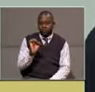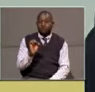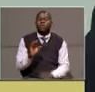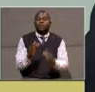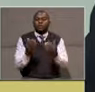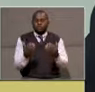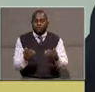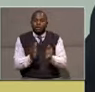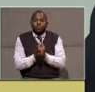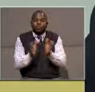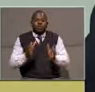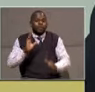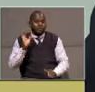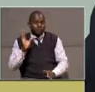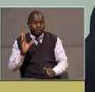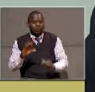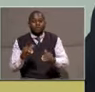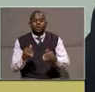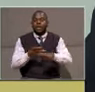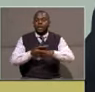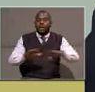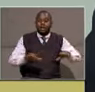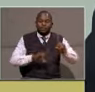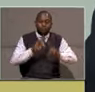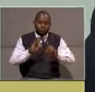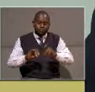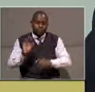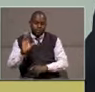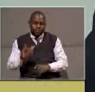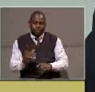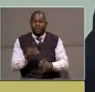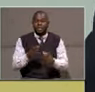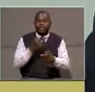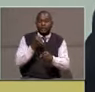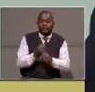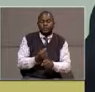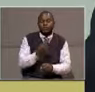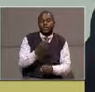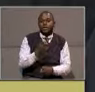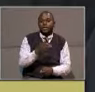2008 and a public hearing by the Land Commission inquiry in